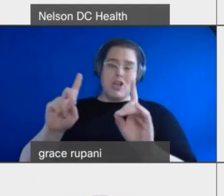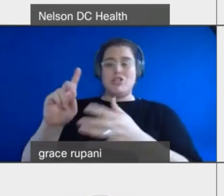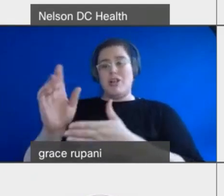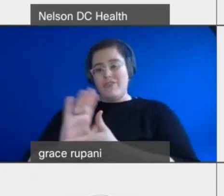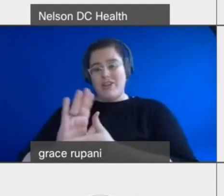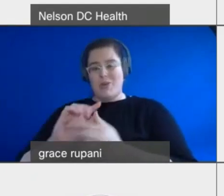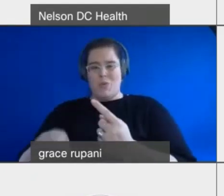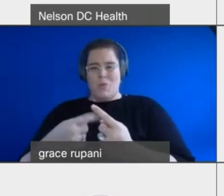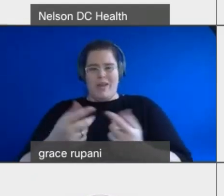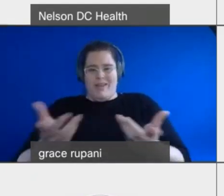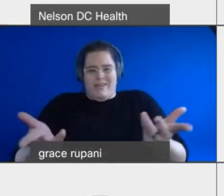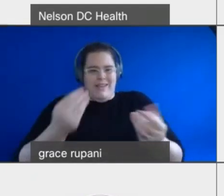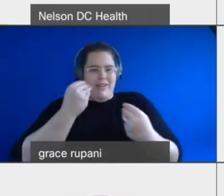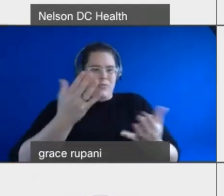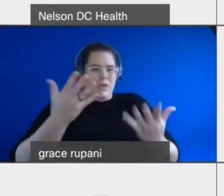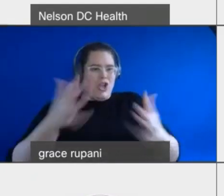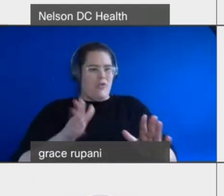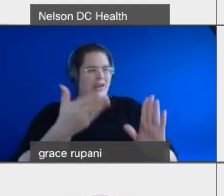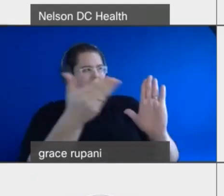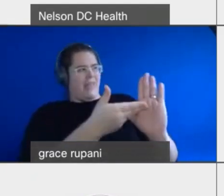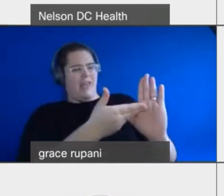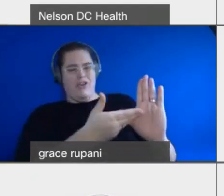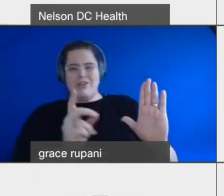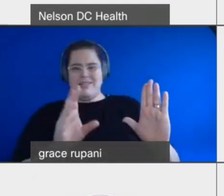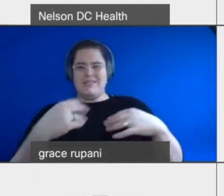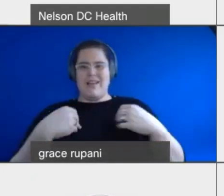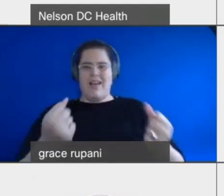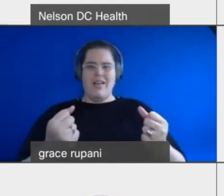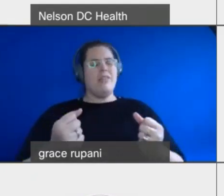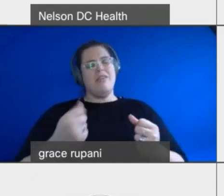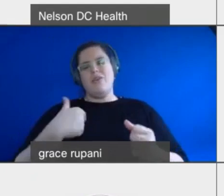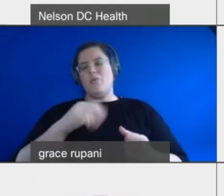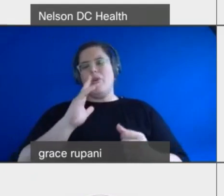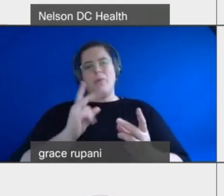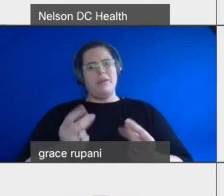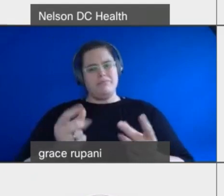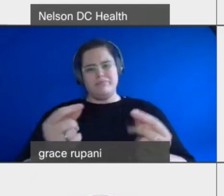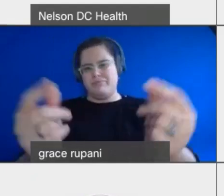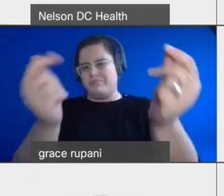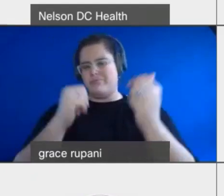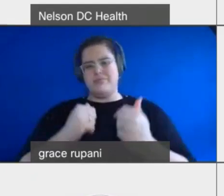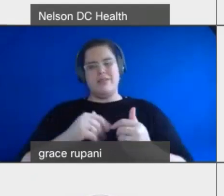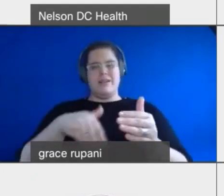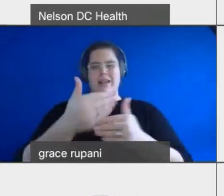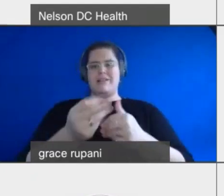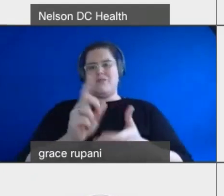information is already there, I don't want to, as Director Reese said, we'll be moving quickly in the next couple of weeks. Thanks.